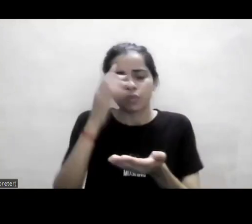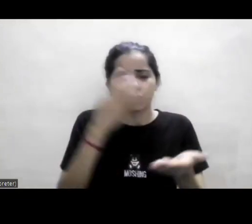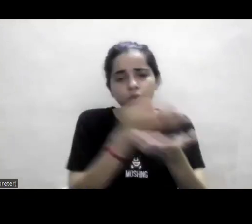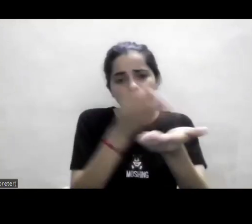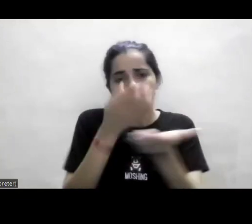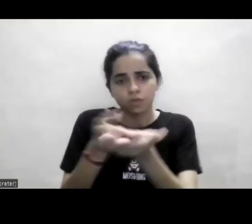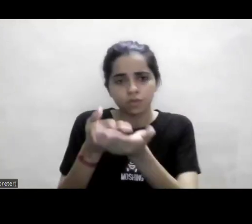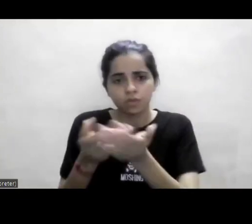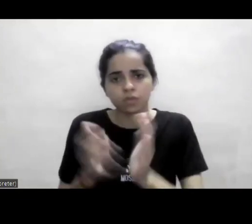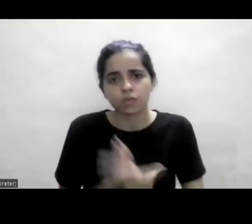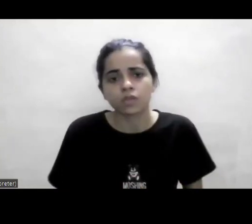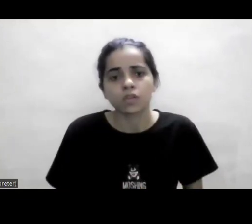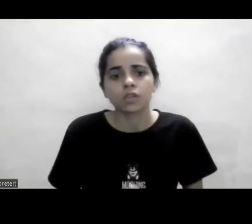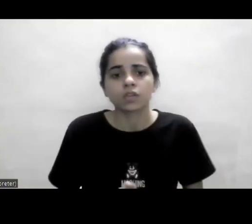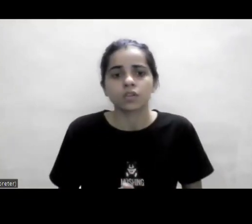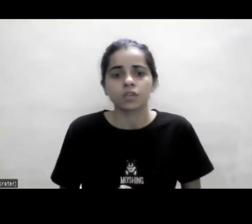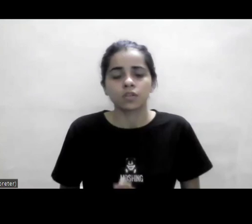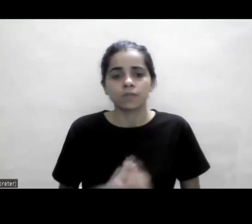And also